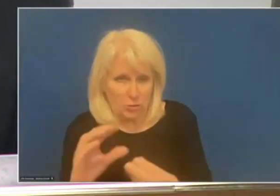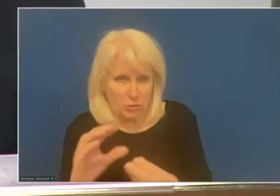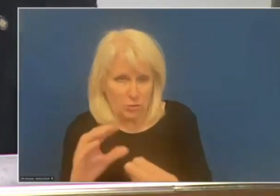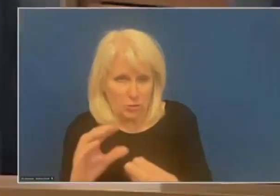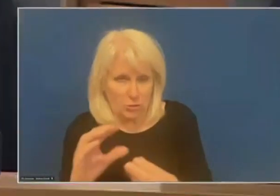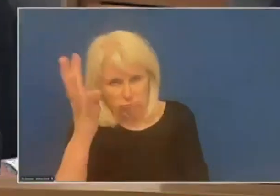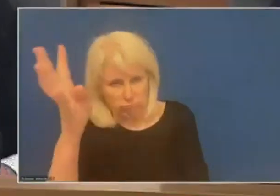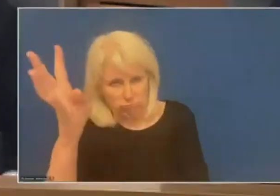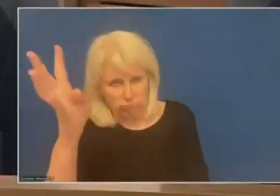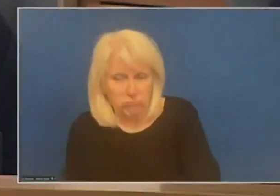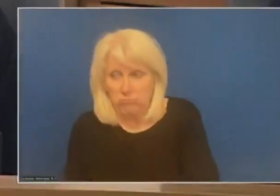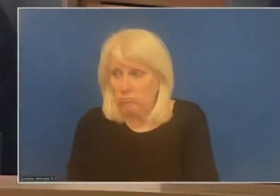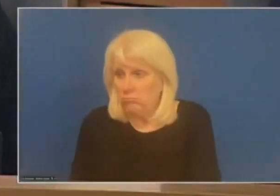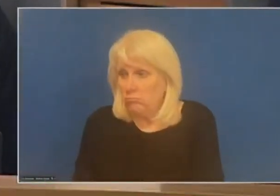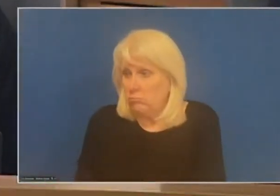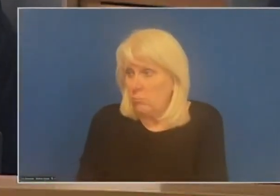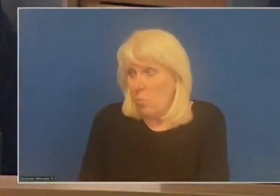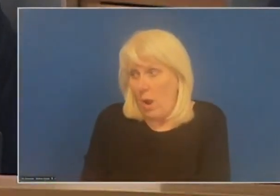I would agree.